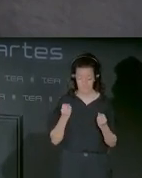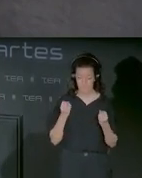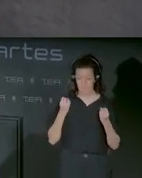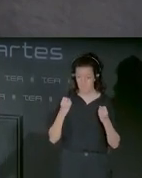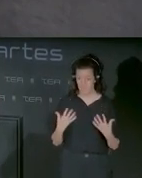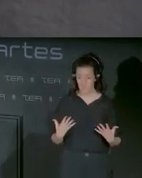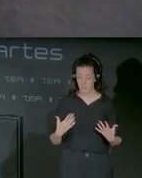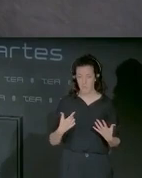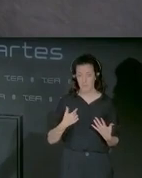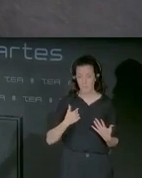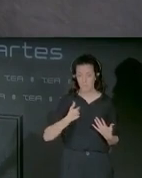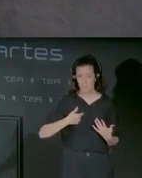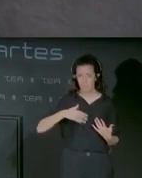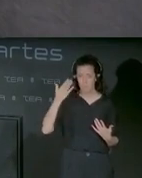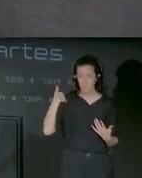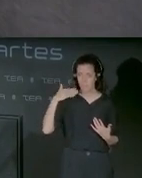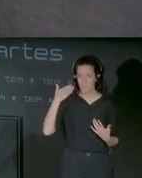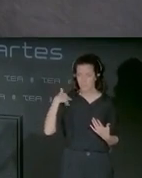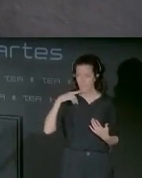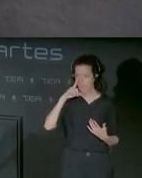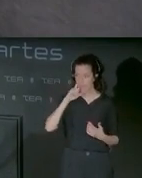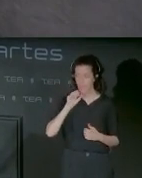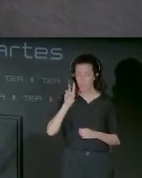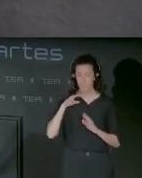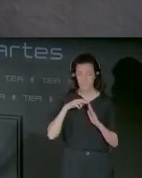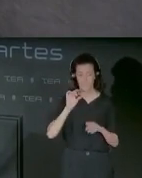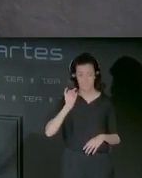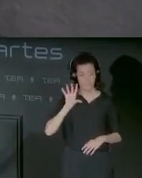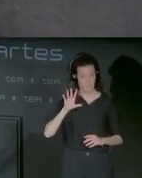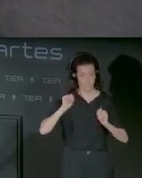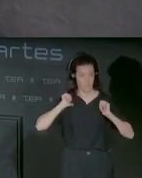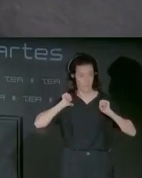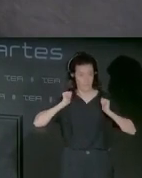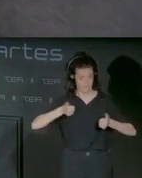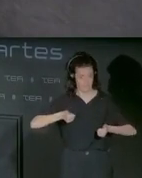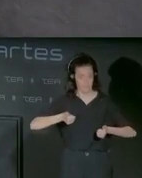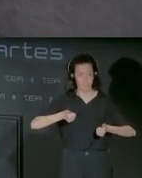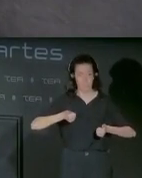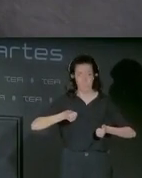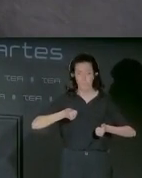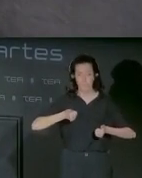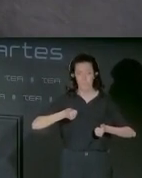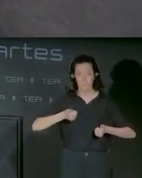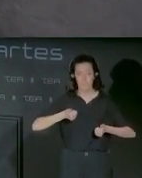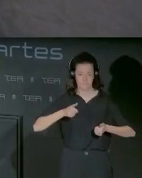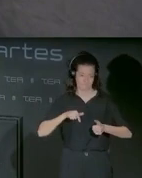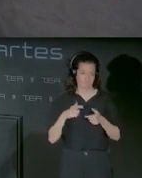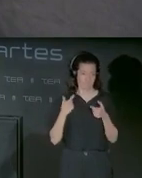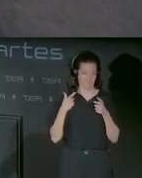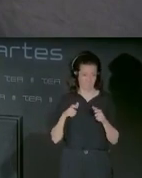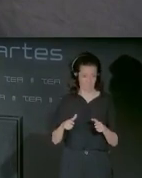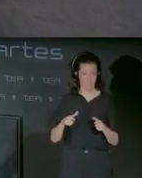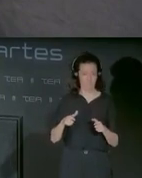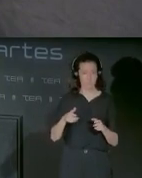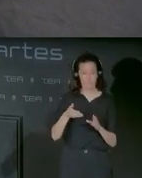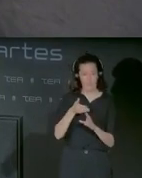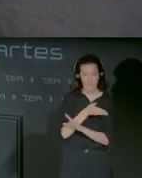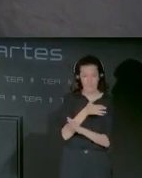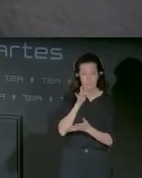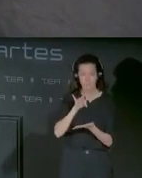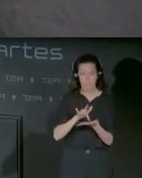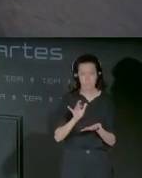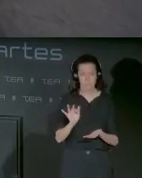responsibility for the German Video Game Awards, which was back then the only activity on the federal level about games.